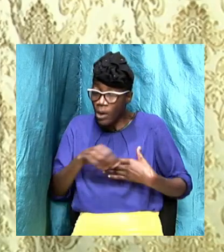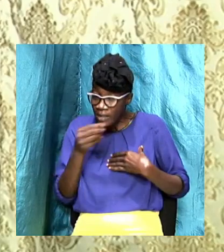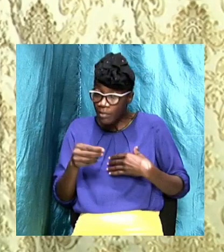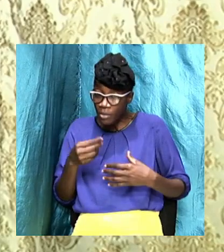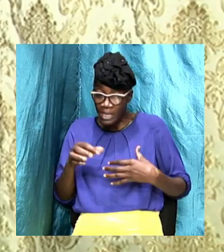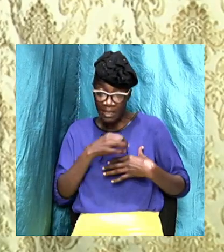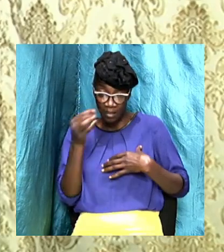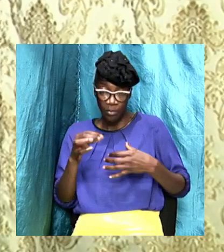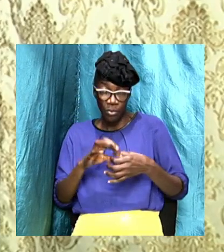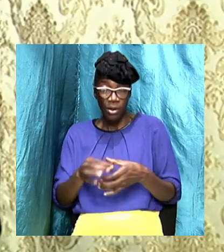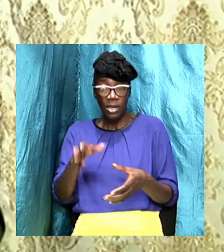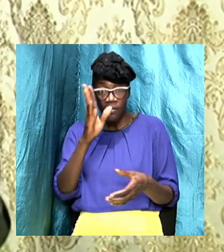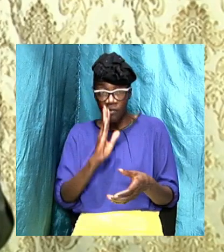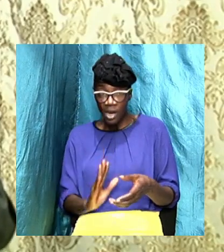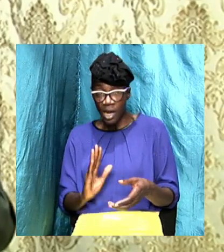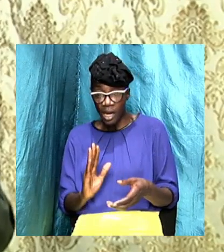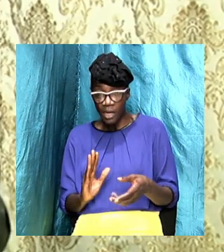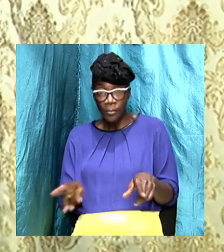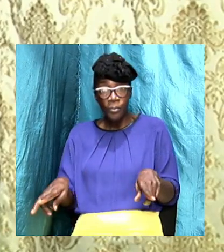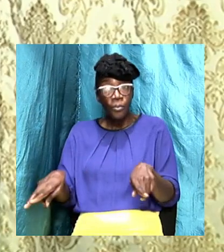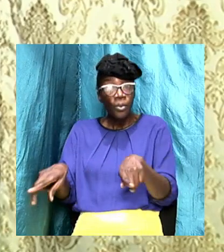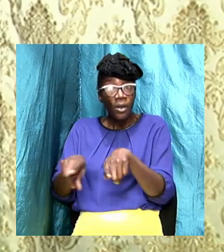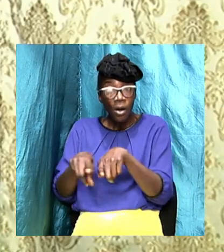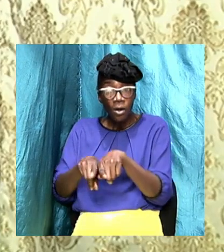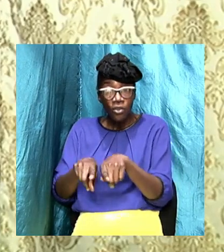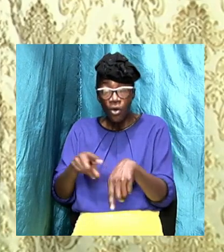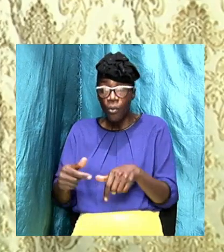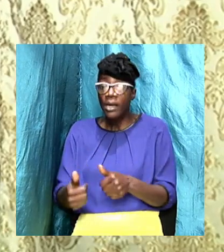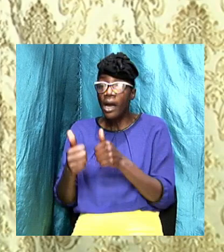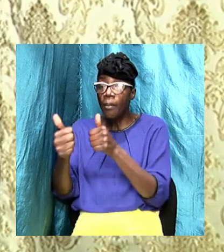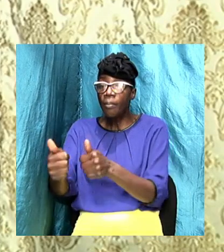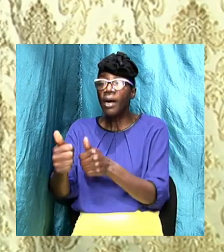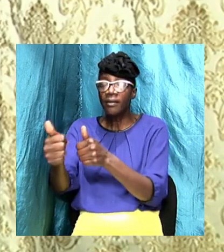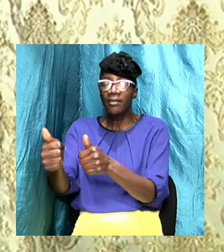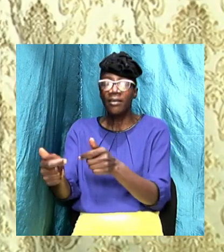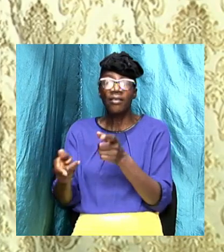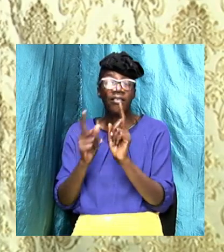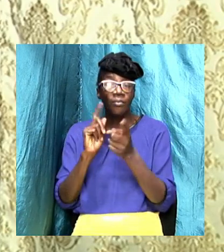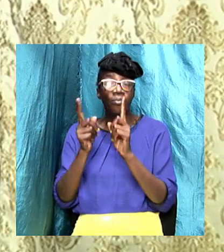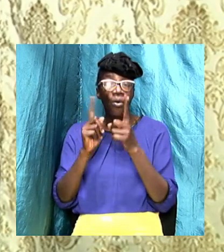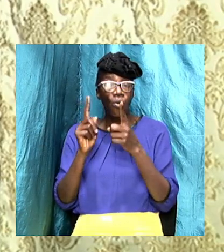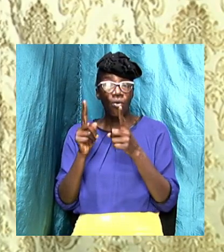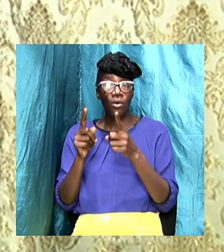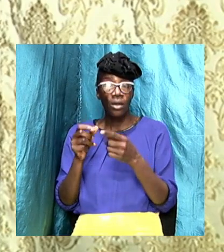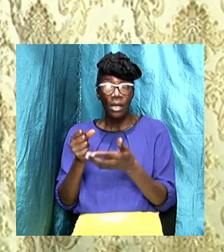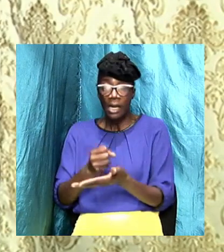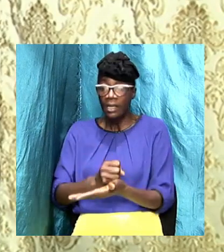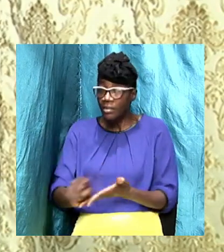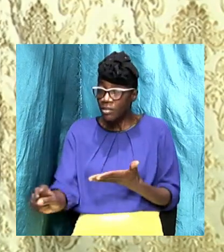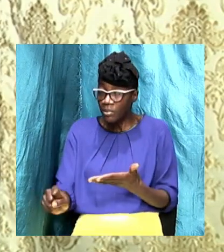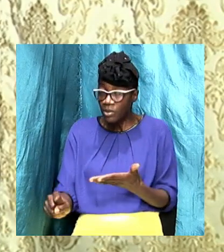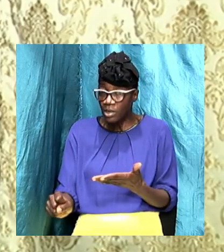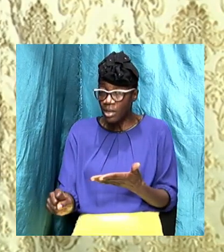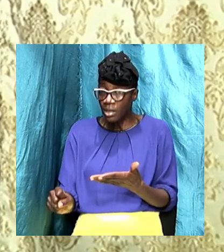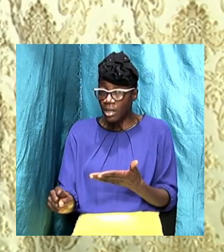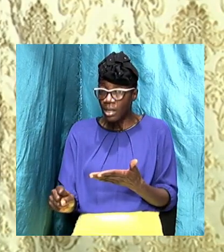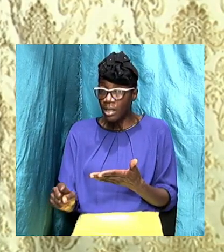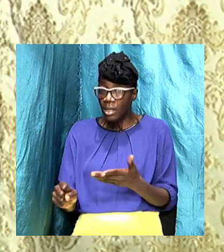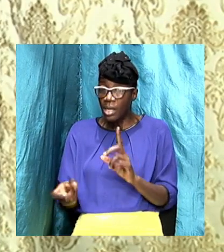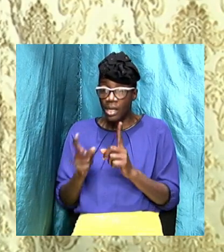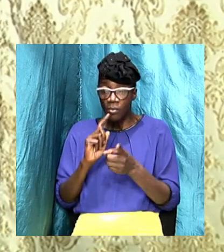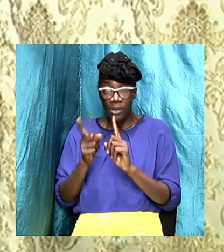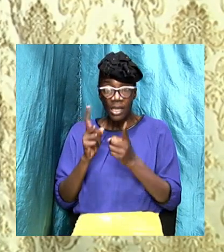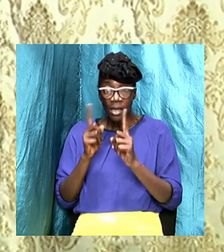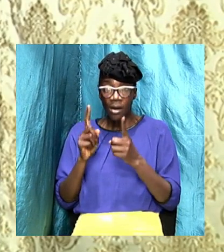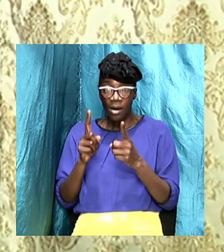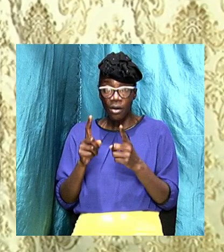look at when the apostles spoke, and the scripture, you know, made reference of it, when he had that dialogue